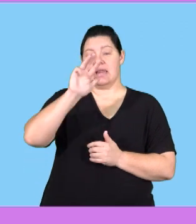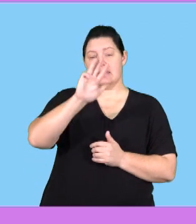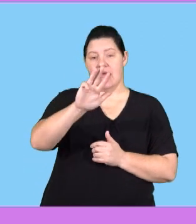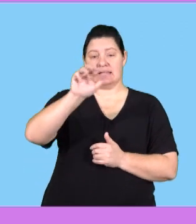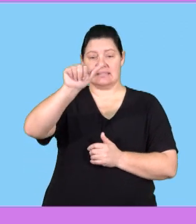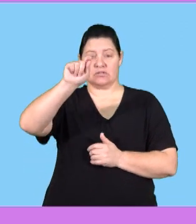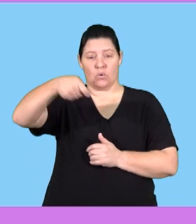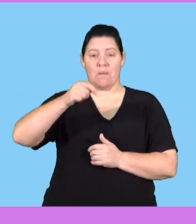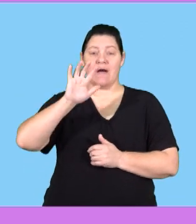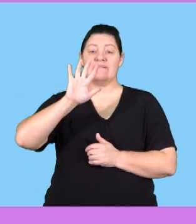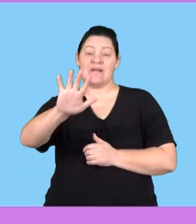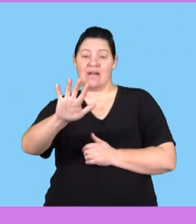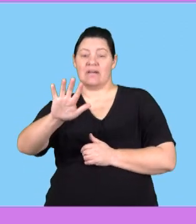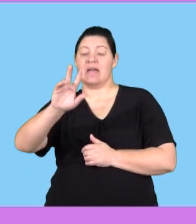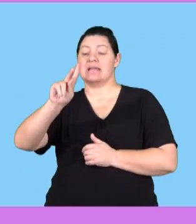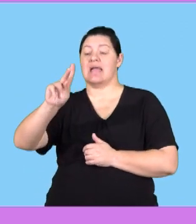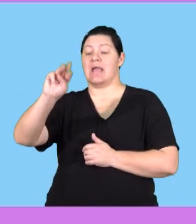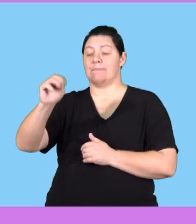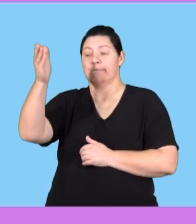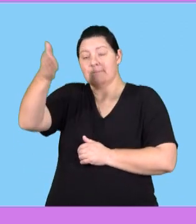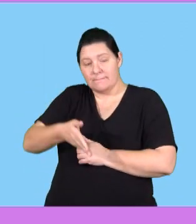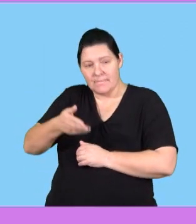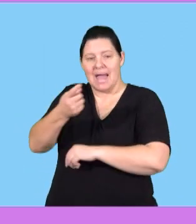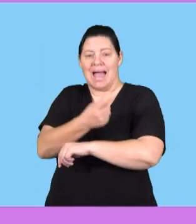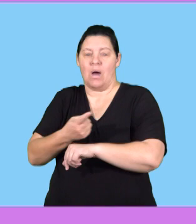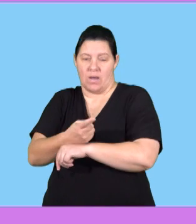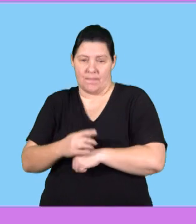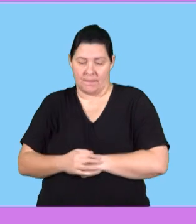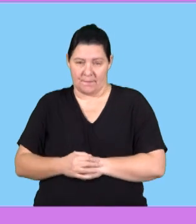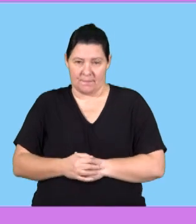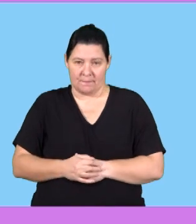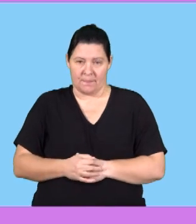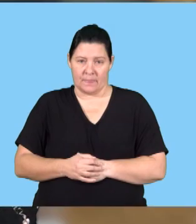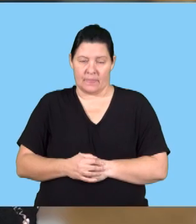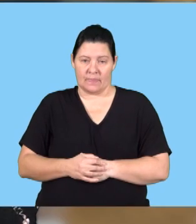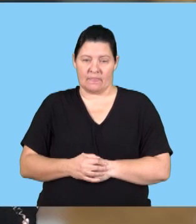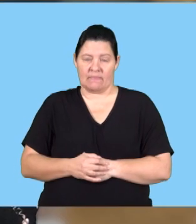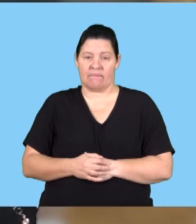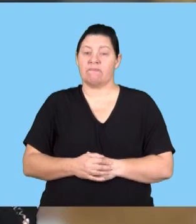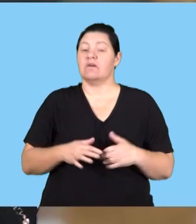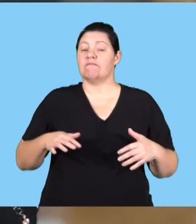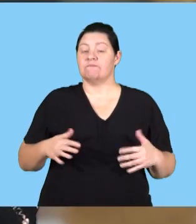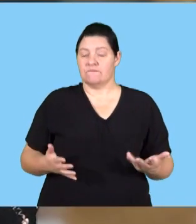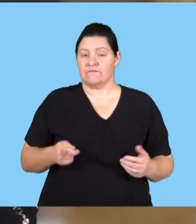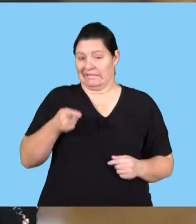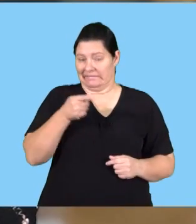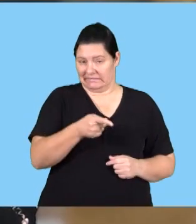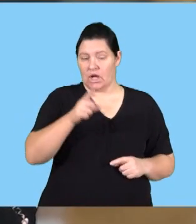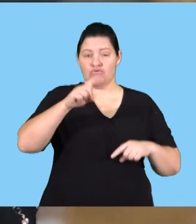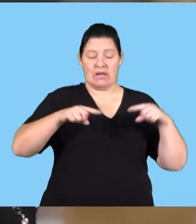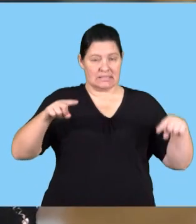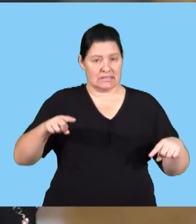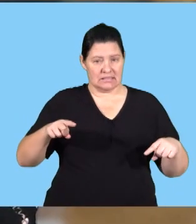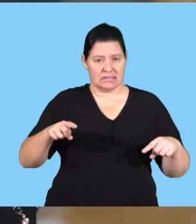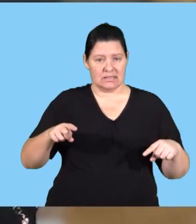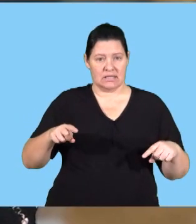we get 96.5 kilometers per hour. So once more, in terms of these